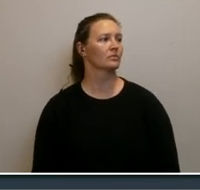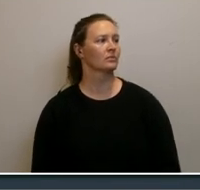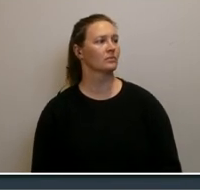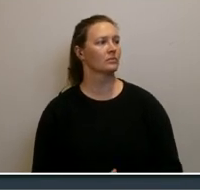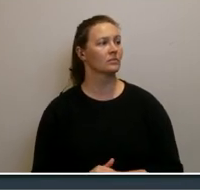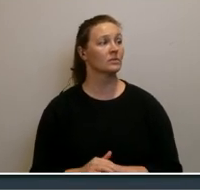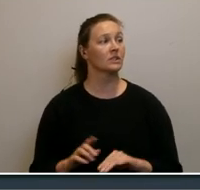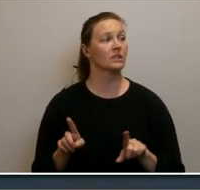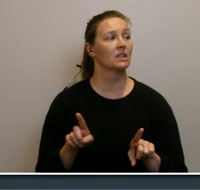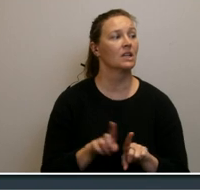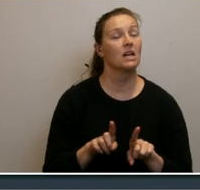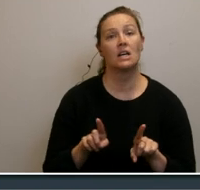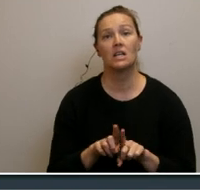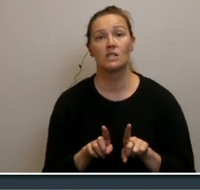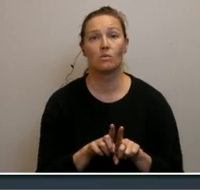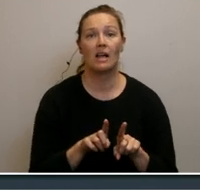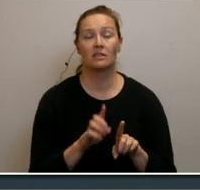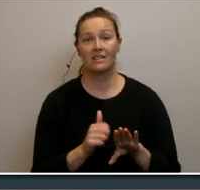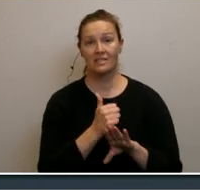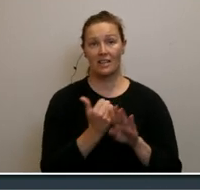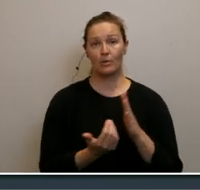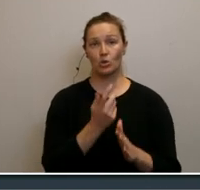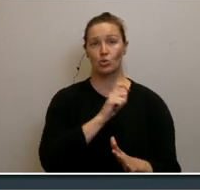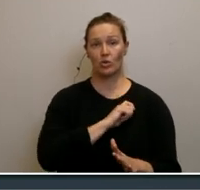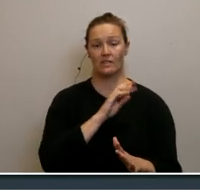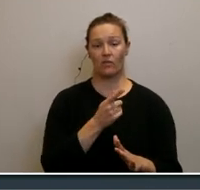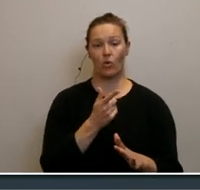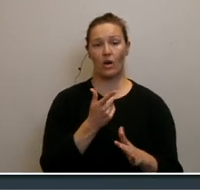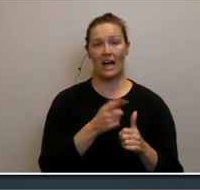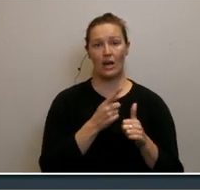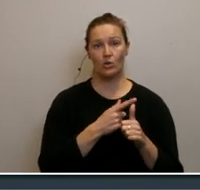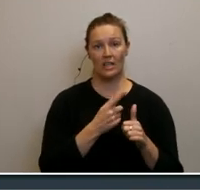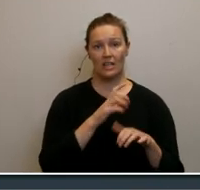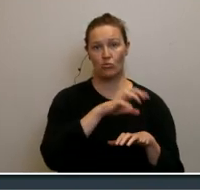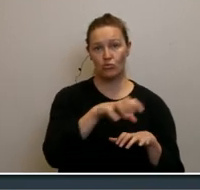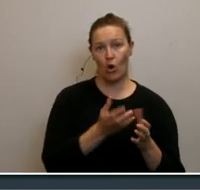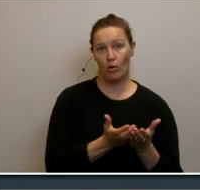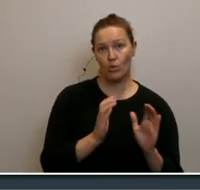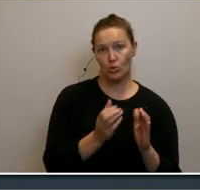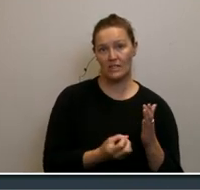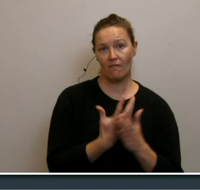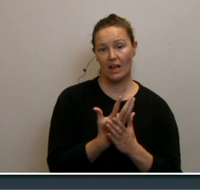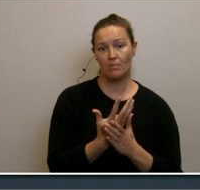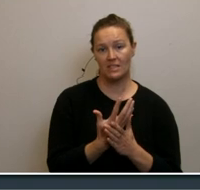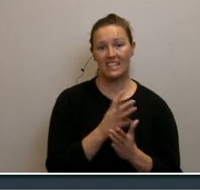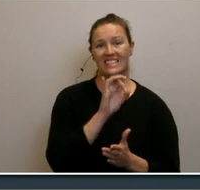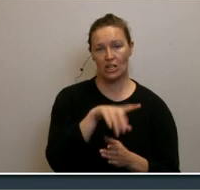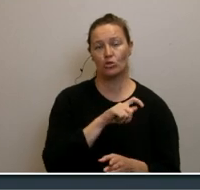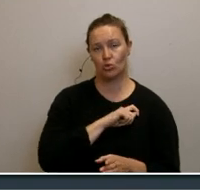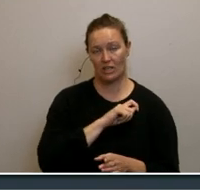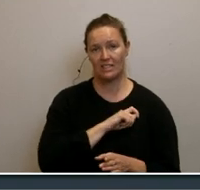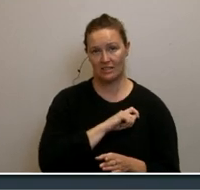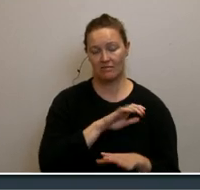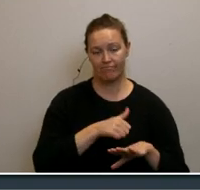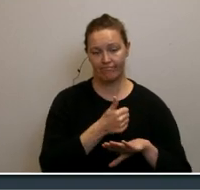What we have also done is established a new trust for the Ahuriri Rock Pools development, a charitable trust. It's